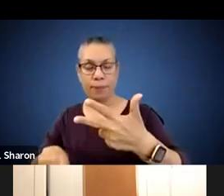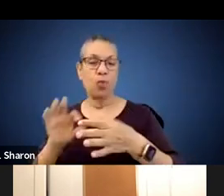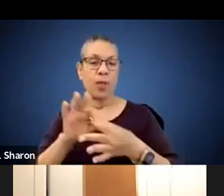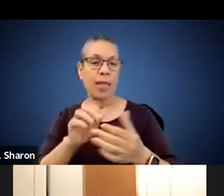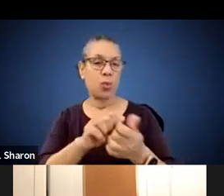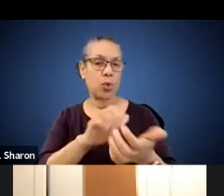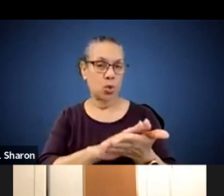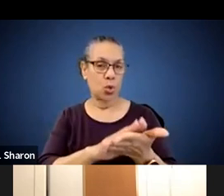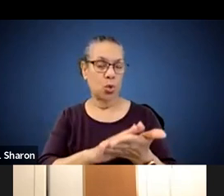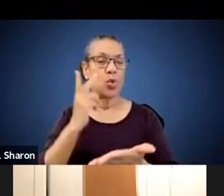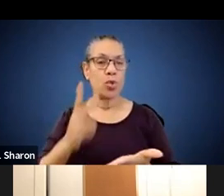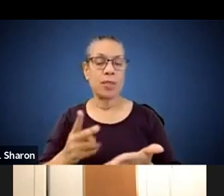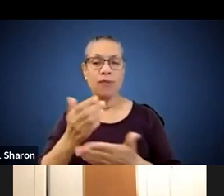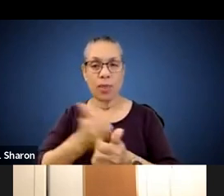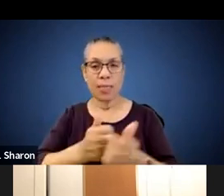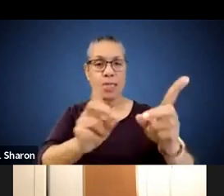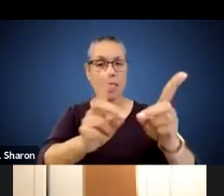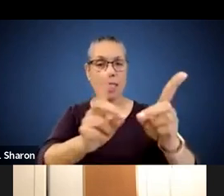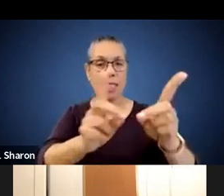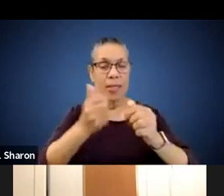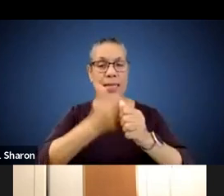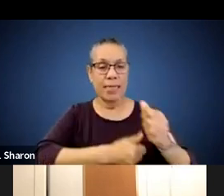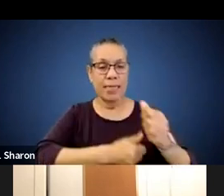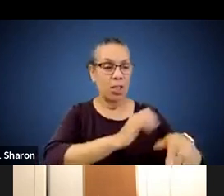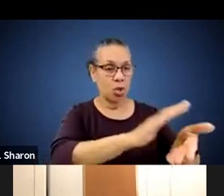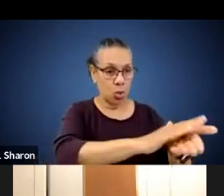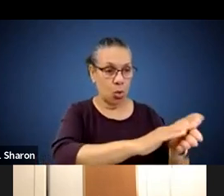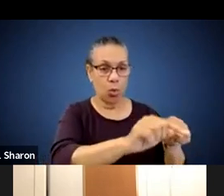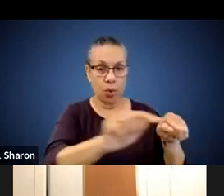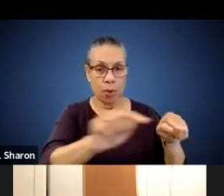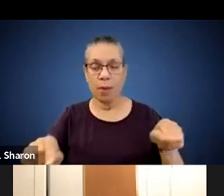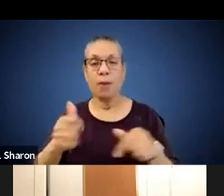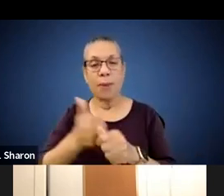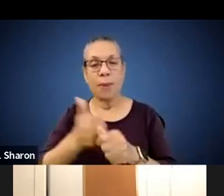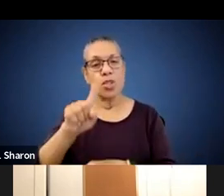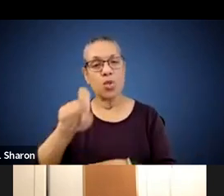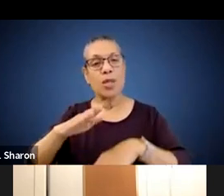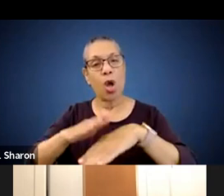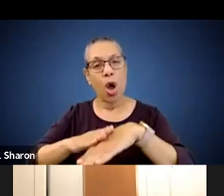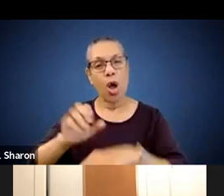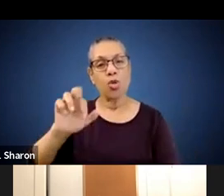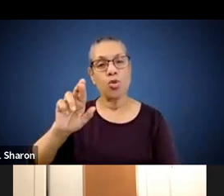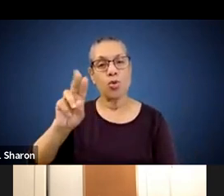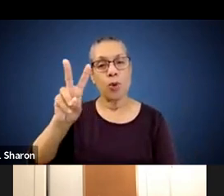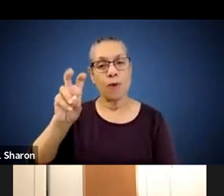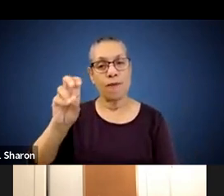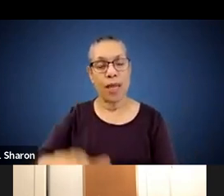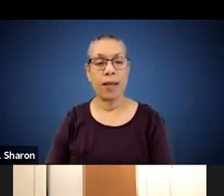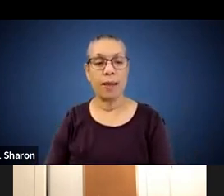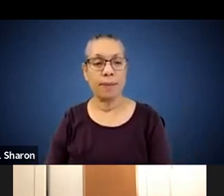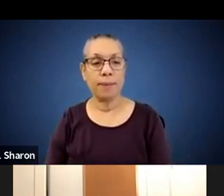see that broken down for the district and then for each individual School each question that's on the survey we suppress